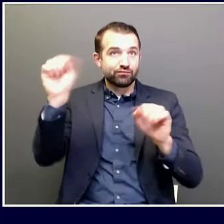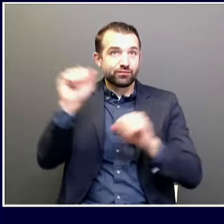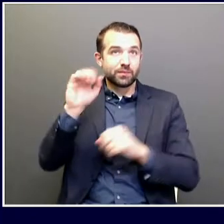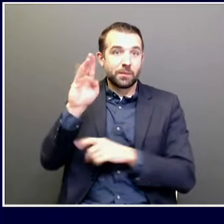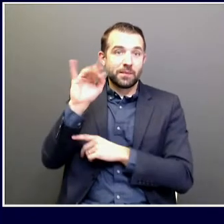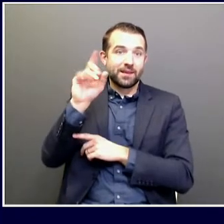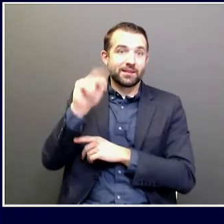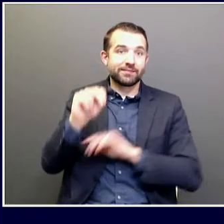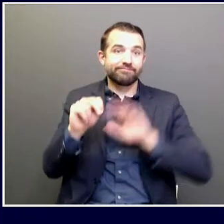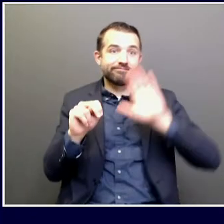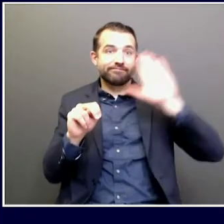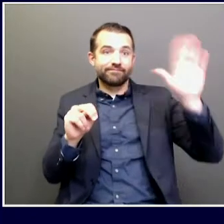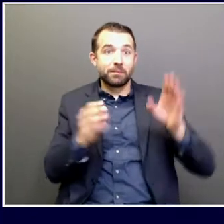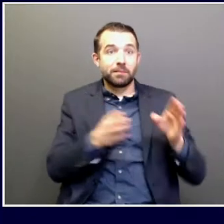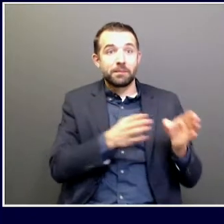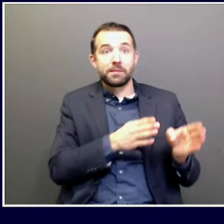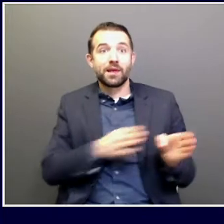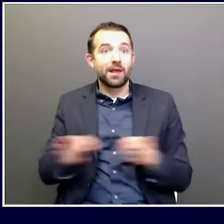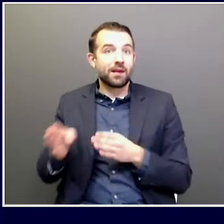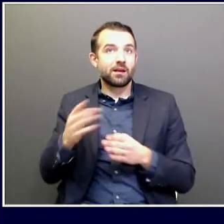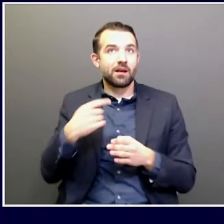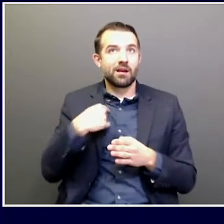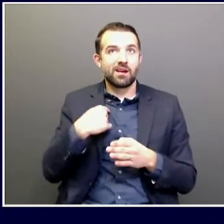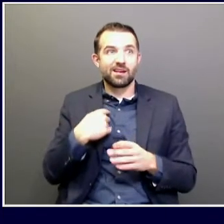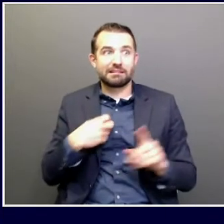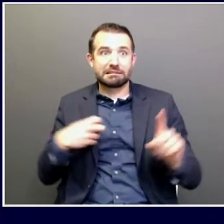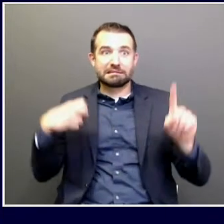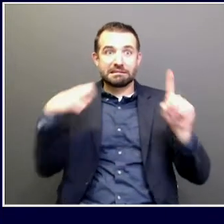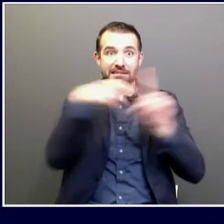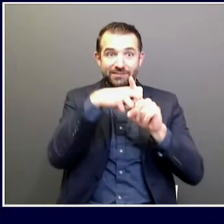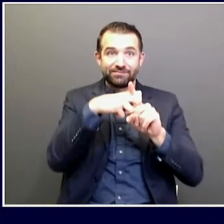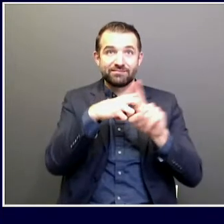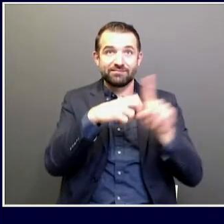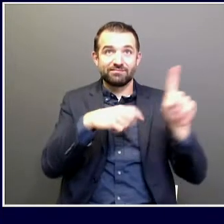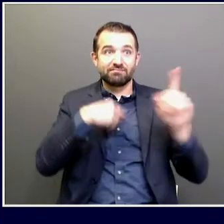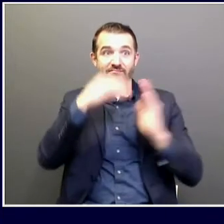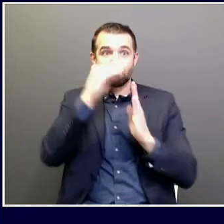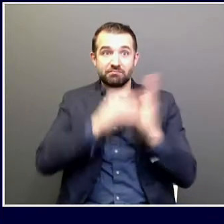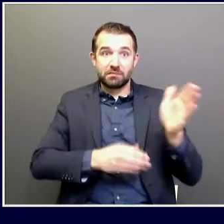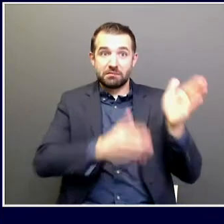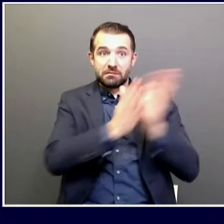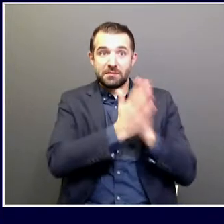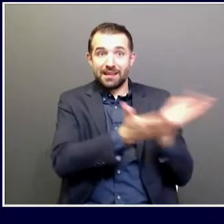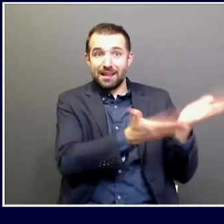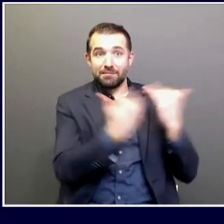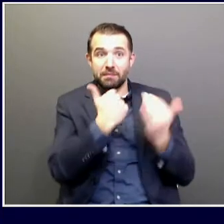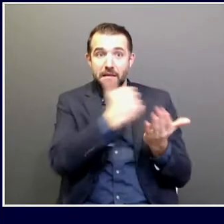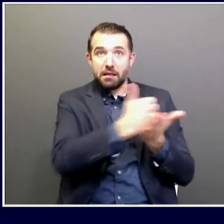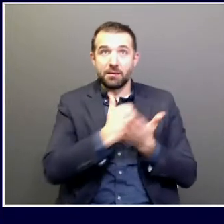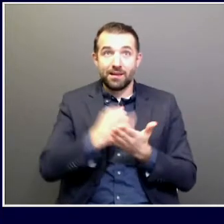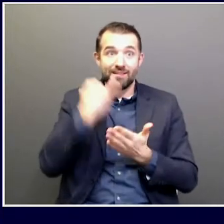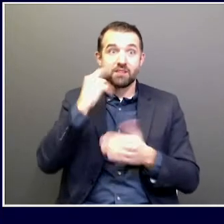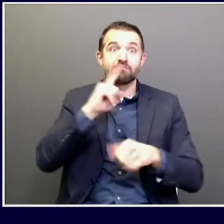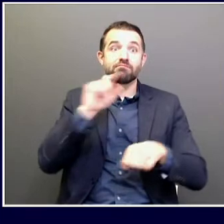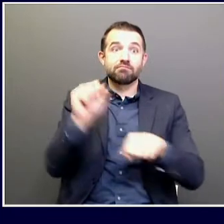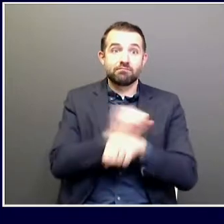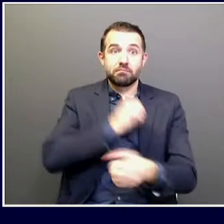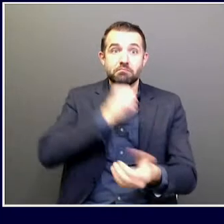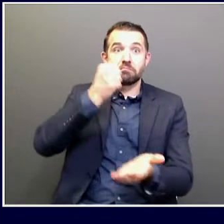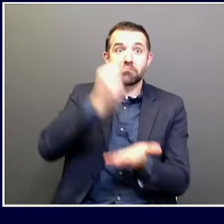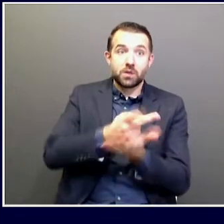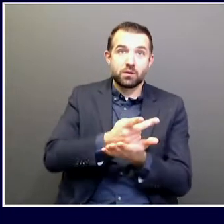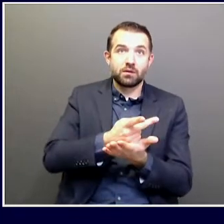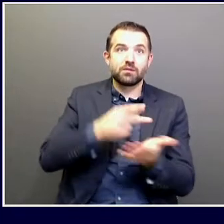if approved, teams of federal clinicians, including physicians, nurses, and certified nursing assistants, hopefully will be